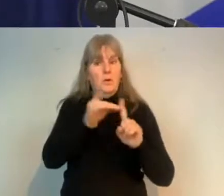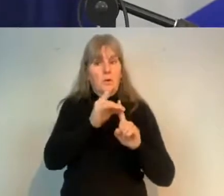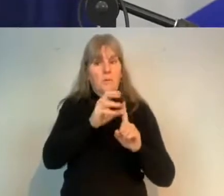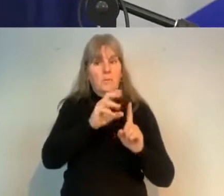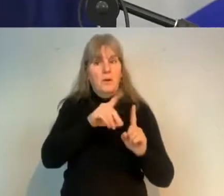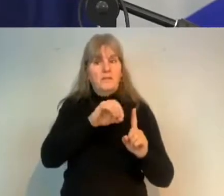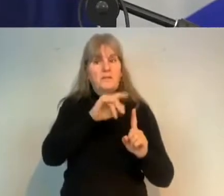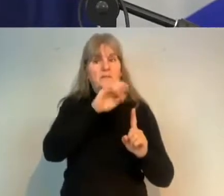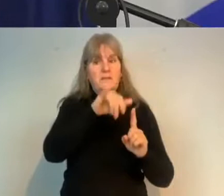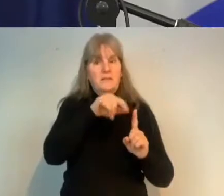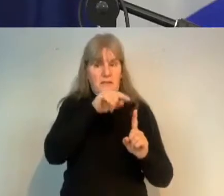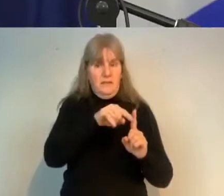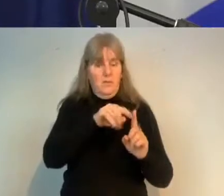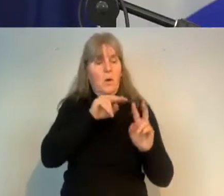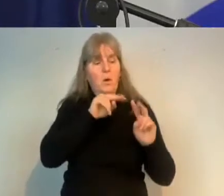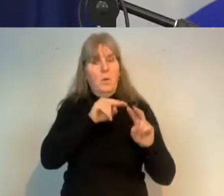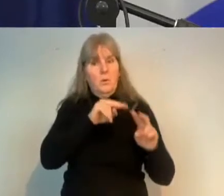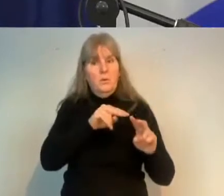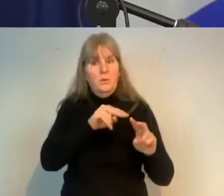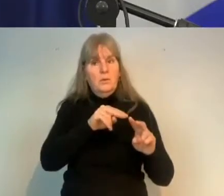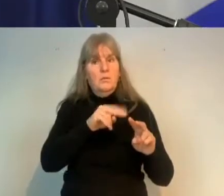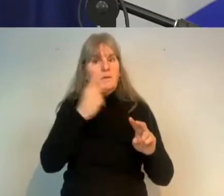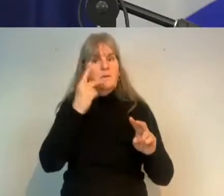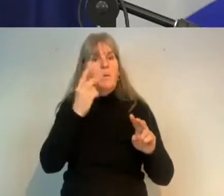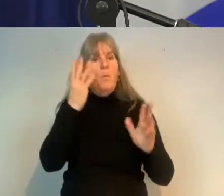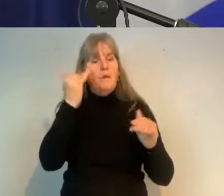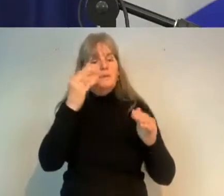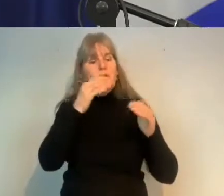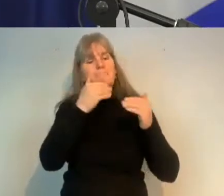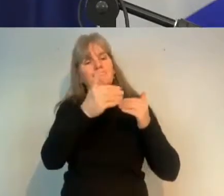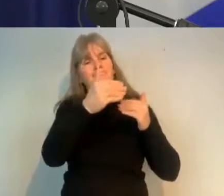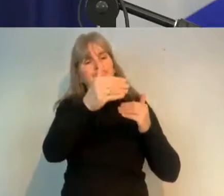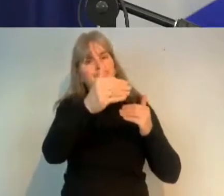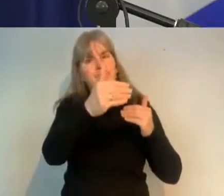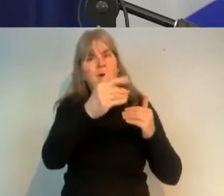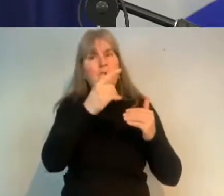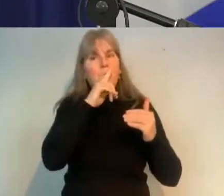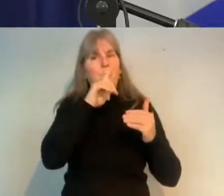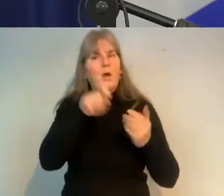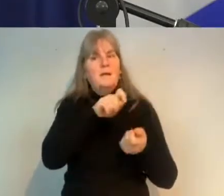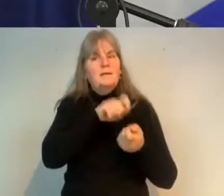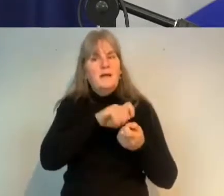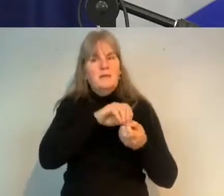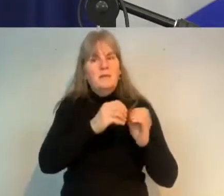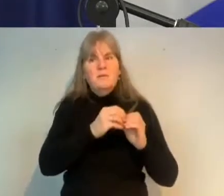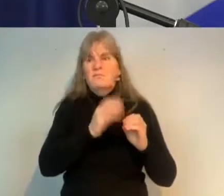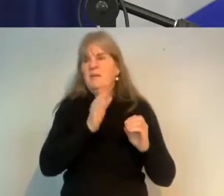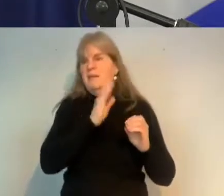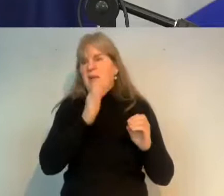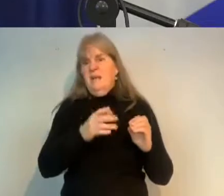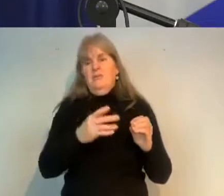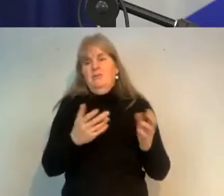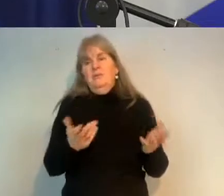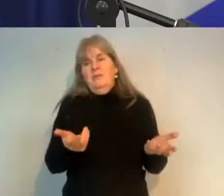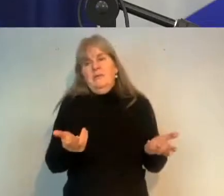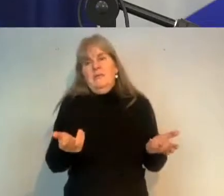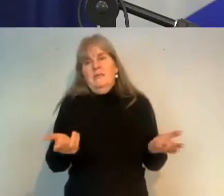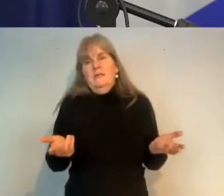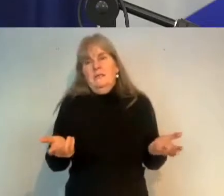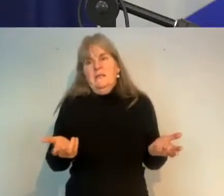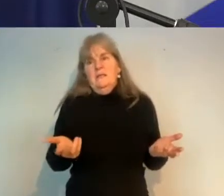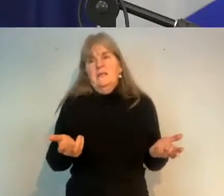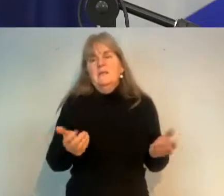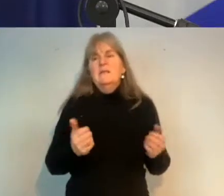of what to expect in the coming days, but they are not exact counts of cases. They never have been, honestly, and they will become